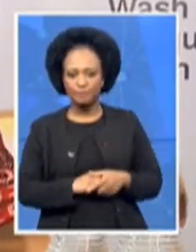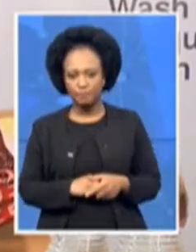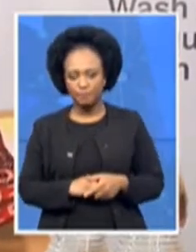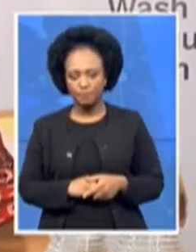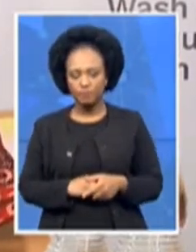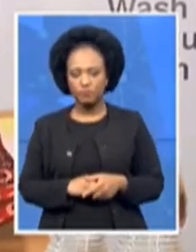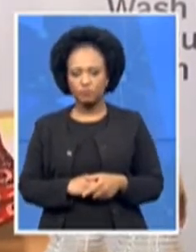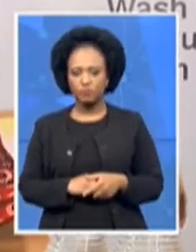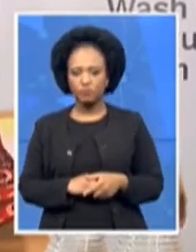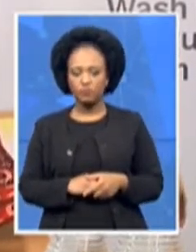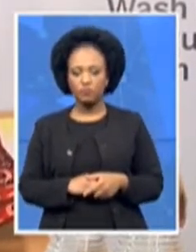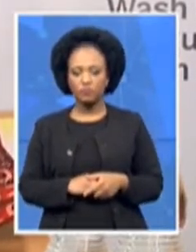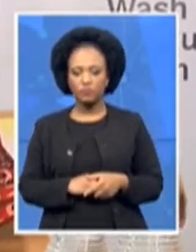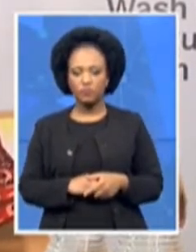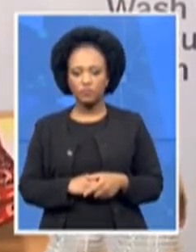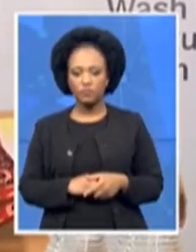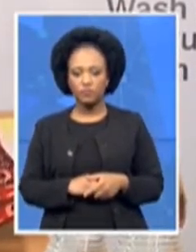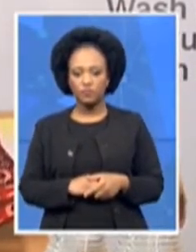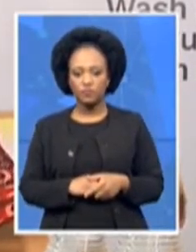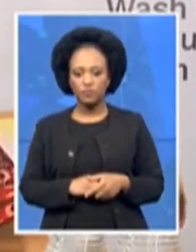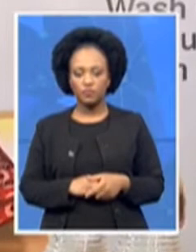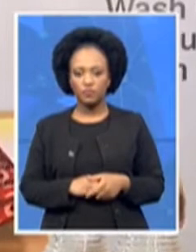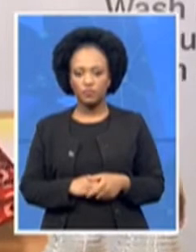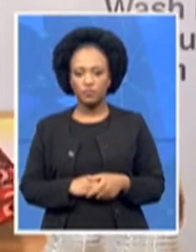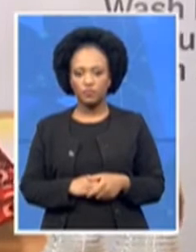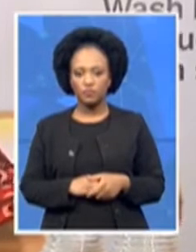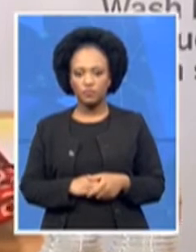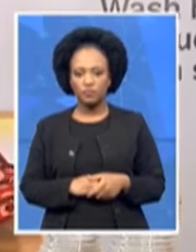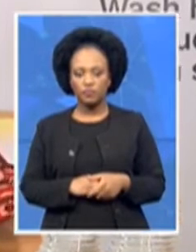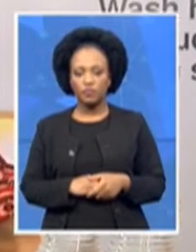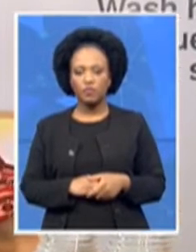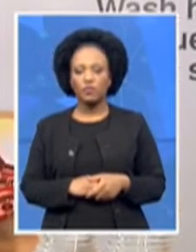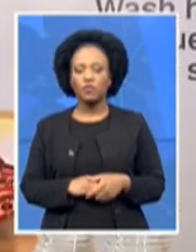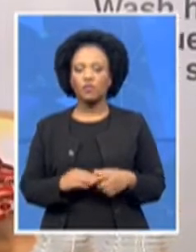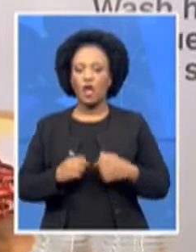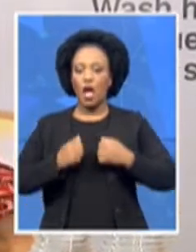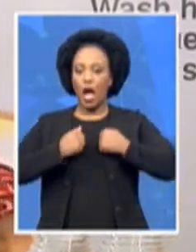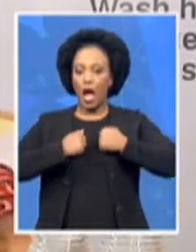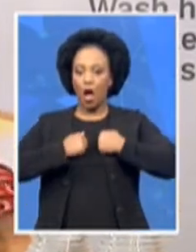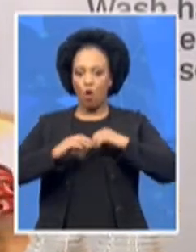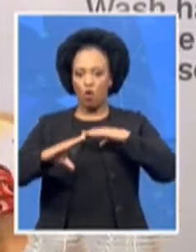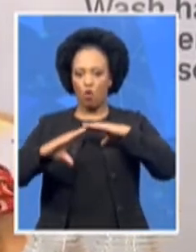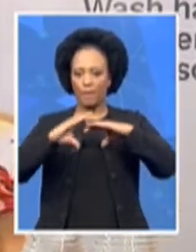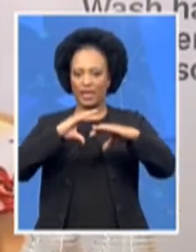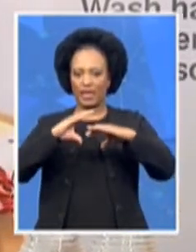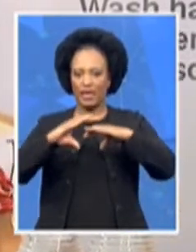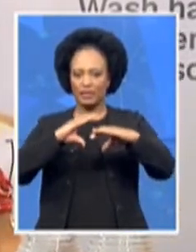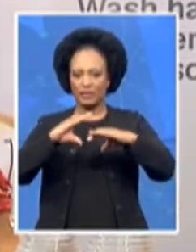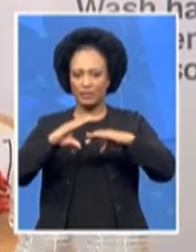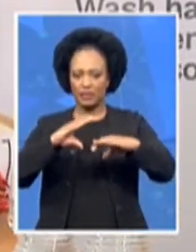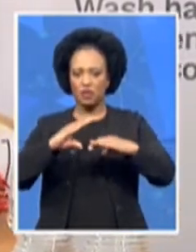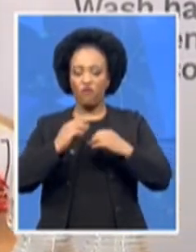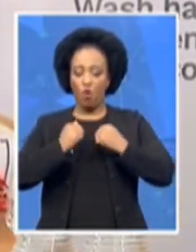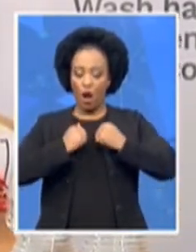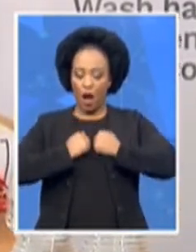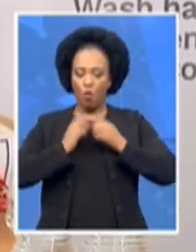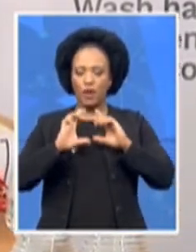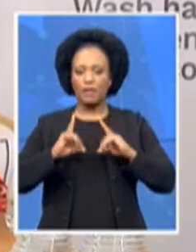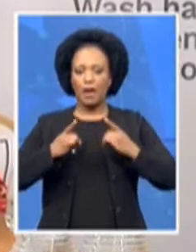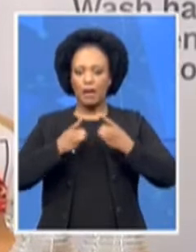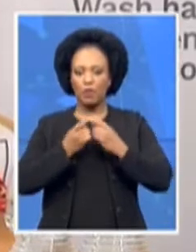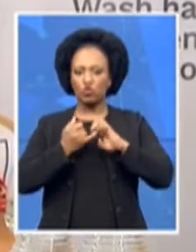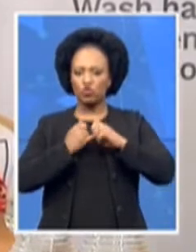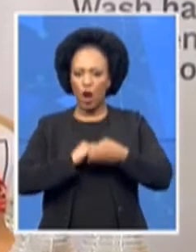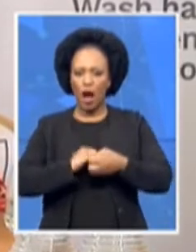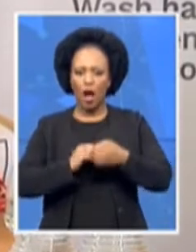trying with our own communicators within the department to also get into that space of or social